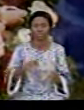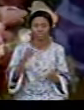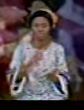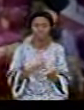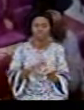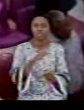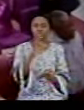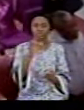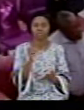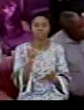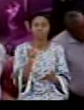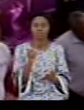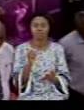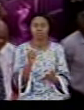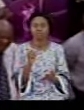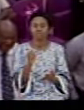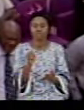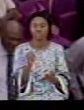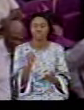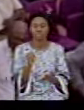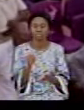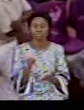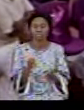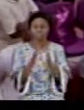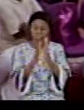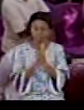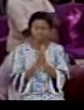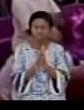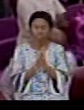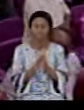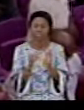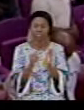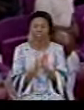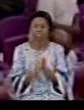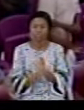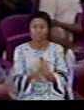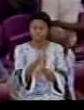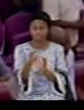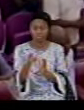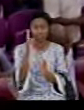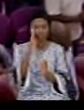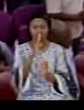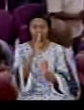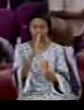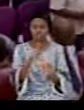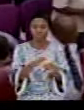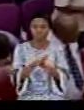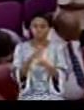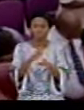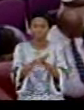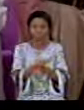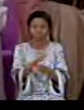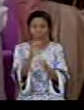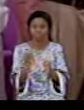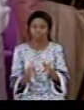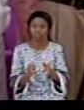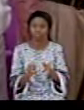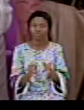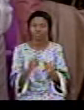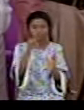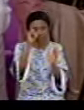the last day. And the Lord will fully identify with all the new converts that God